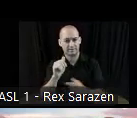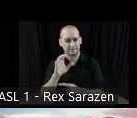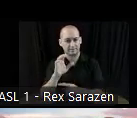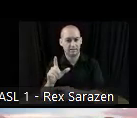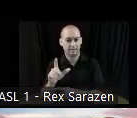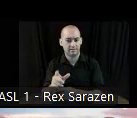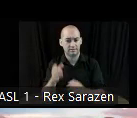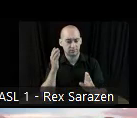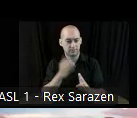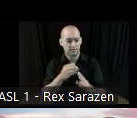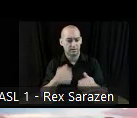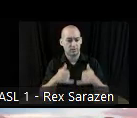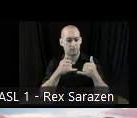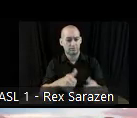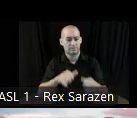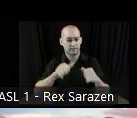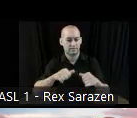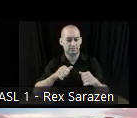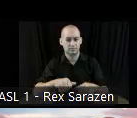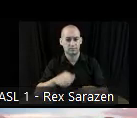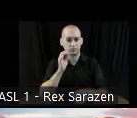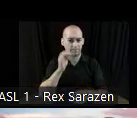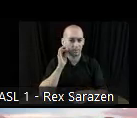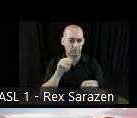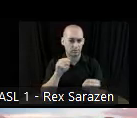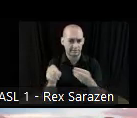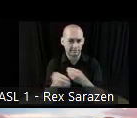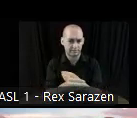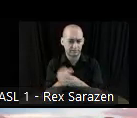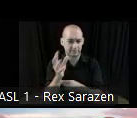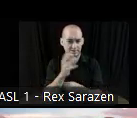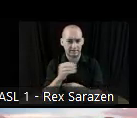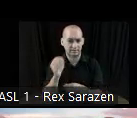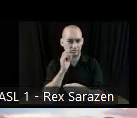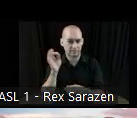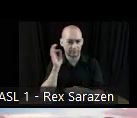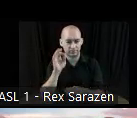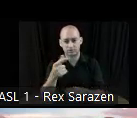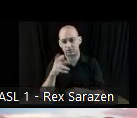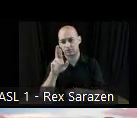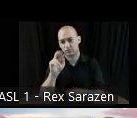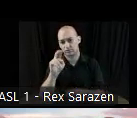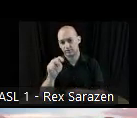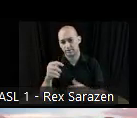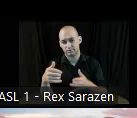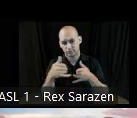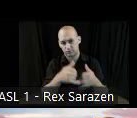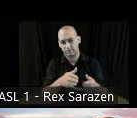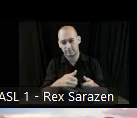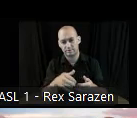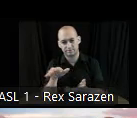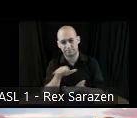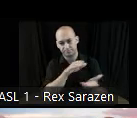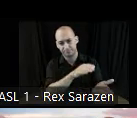directly awards eligible tribal organizations and tribes grants to deliver home and community-based